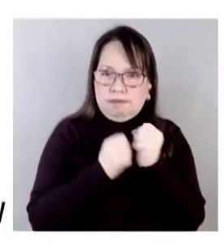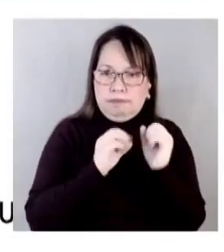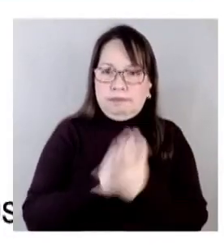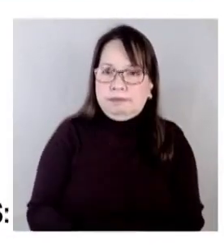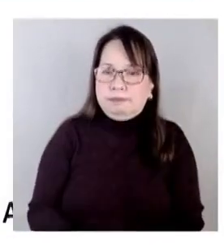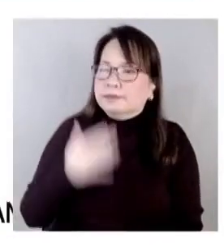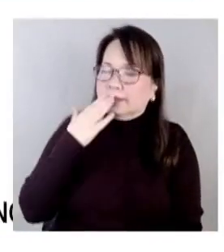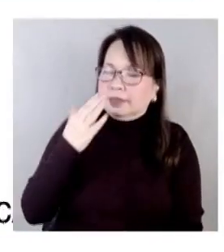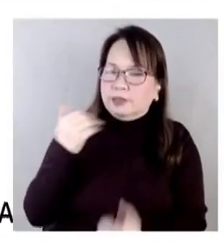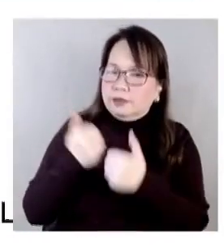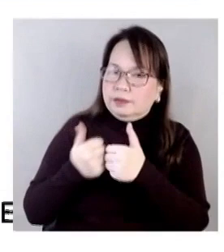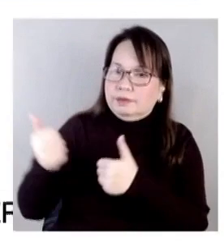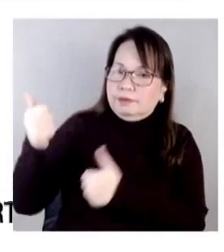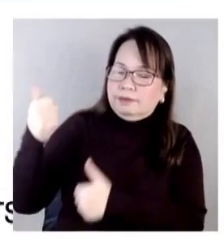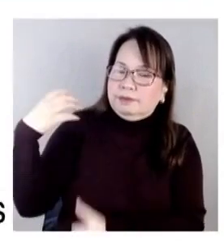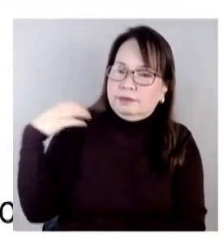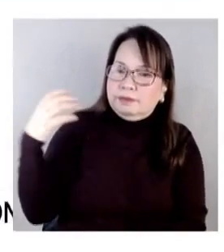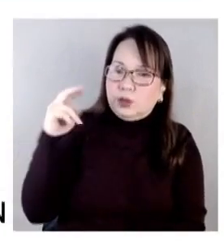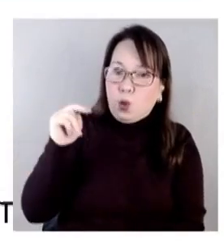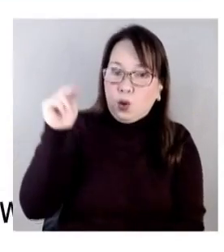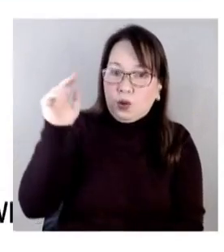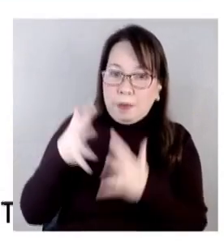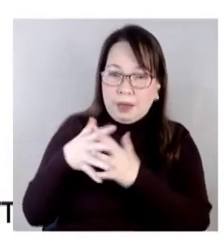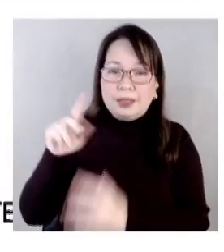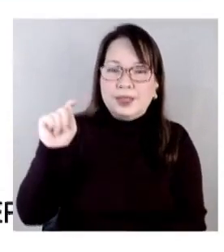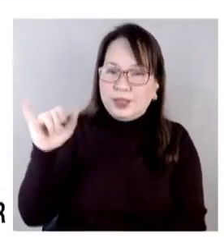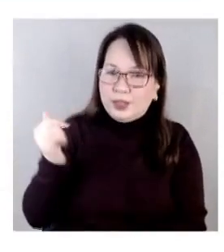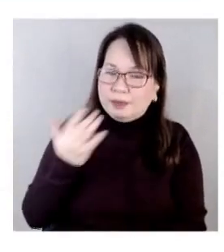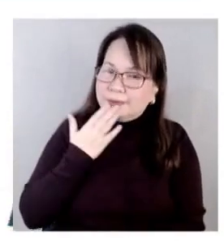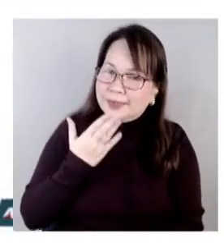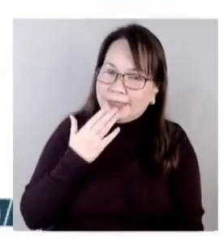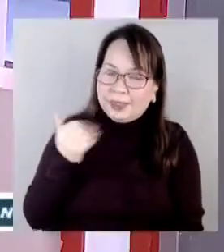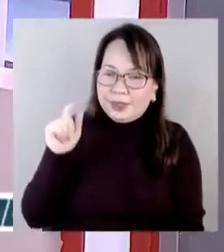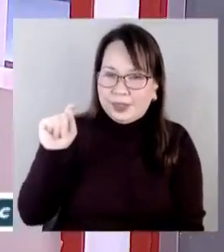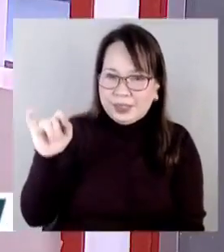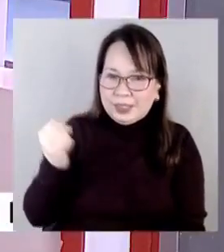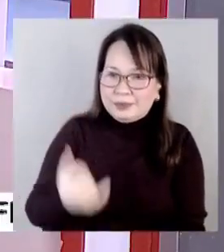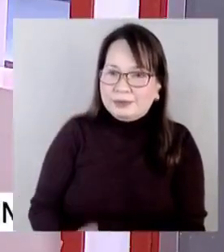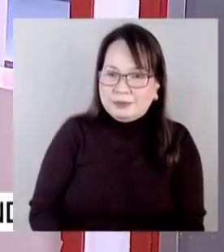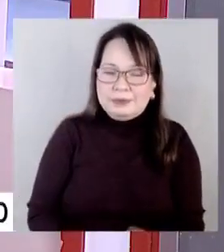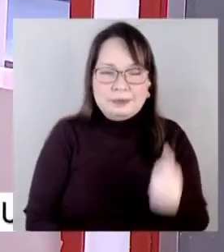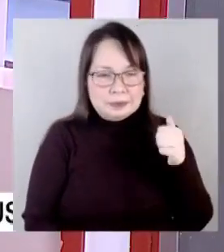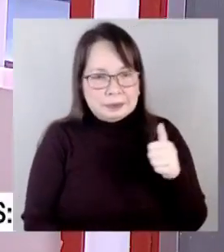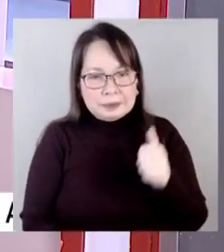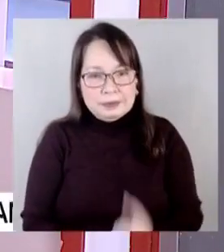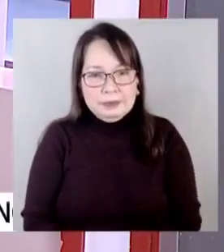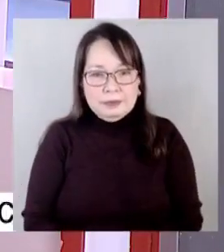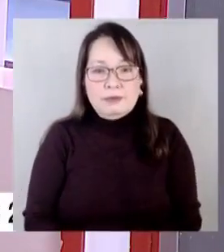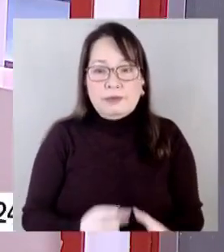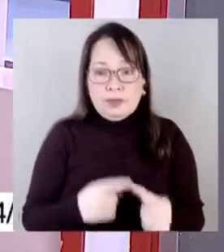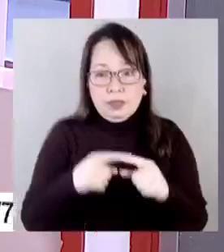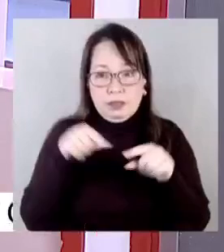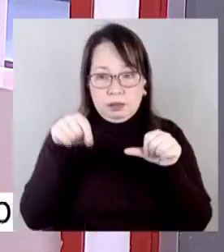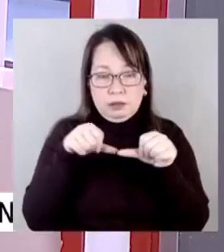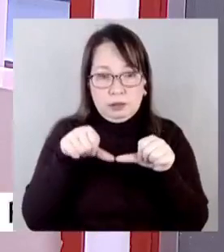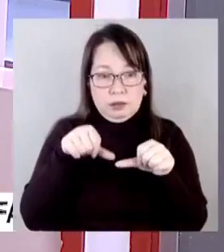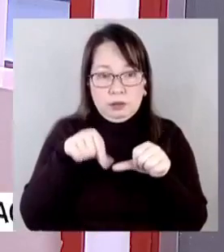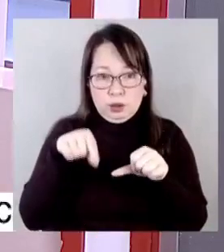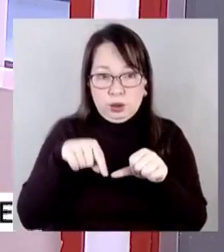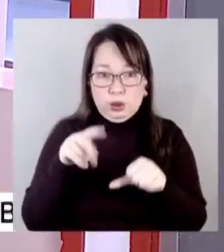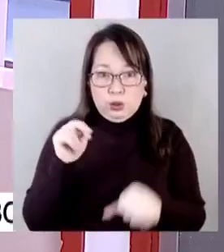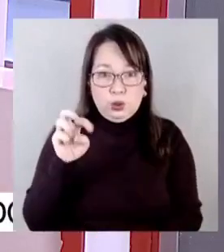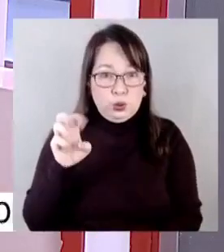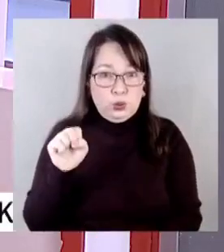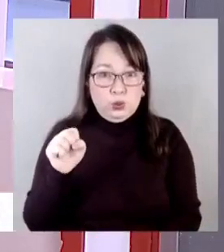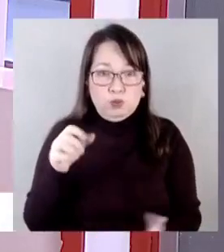Bureau Chief there, TJ Manotoc, joining us live. Thanks again, Teej. And back here in the newsroom, U.S. President Joe Biden's